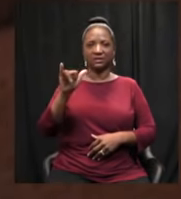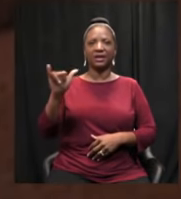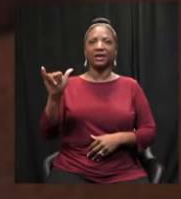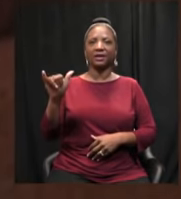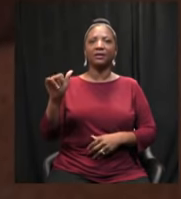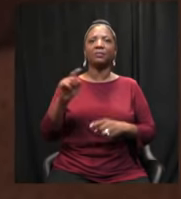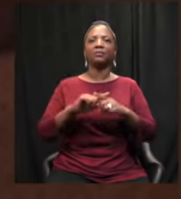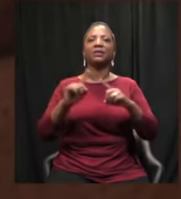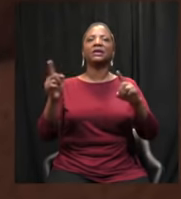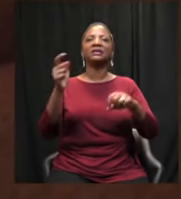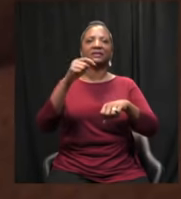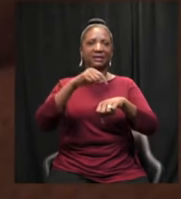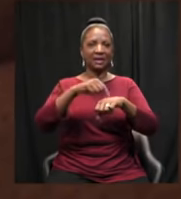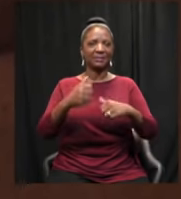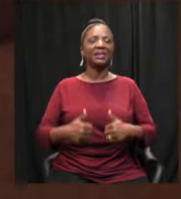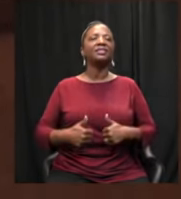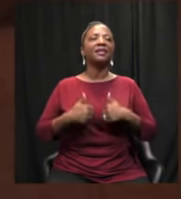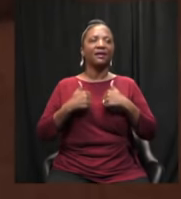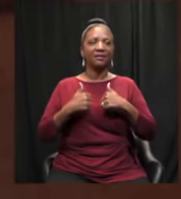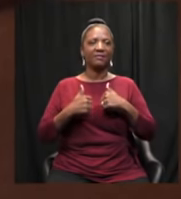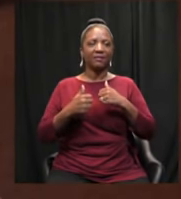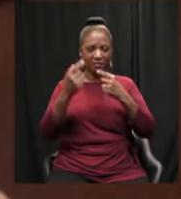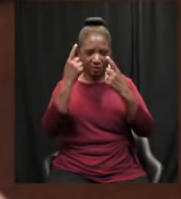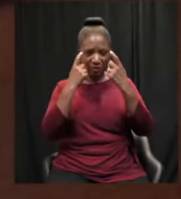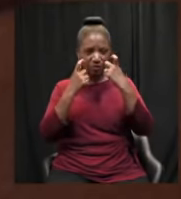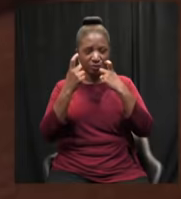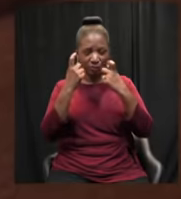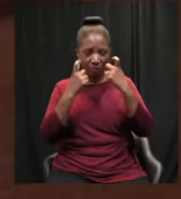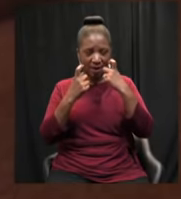life where tears may come to your eye, where